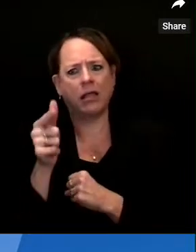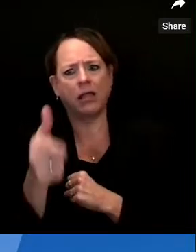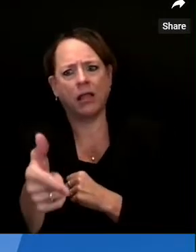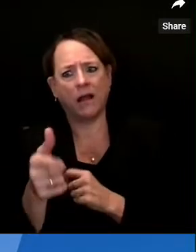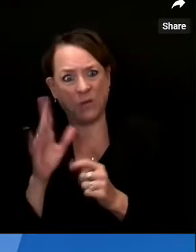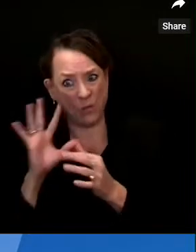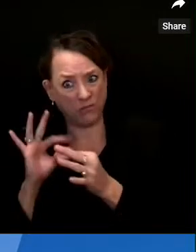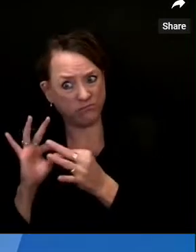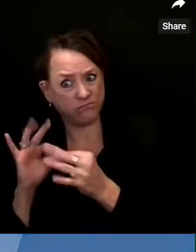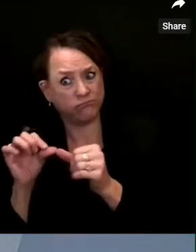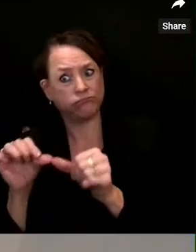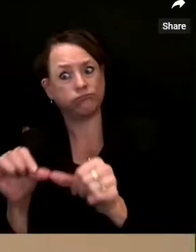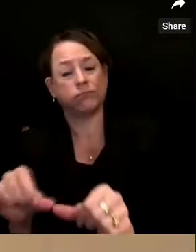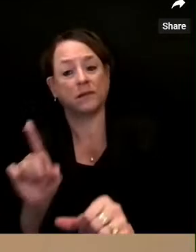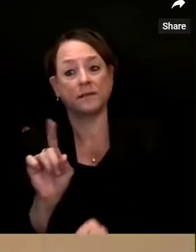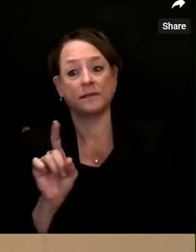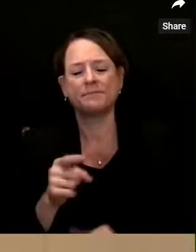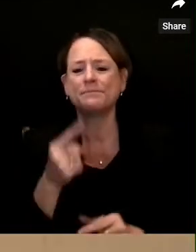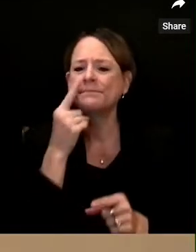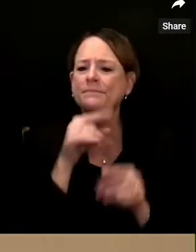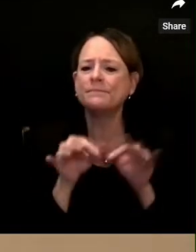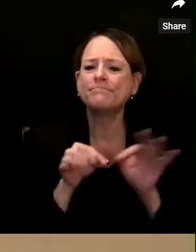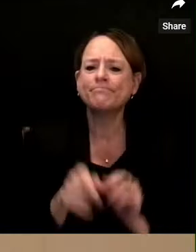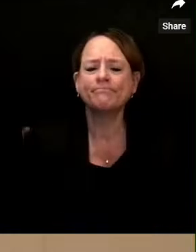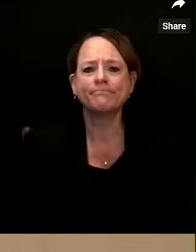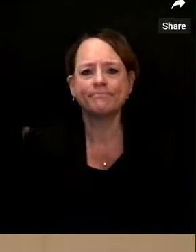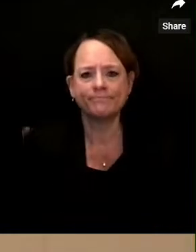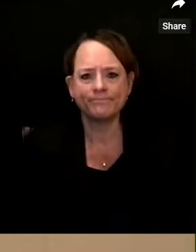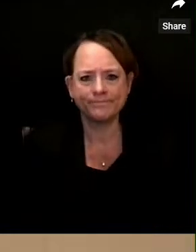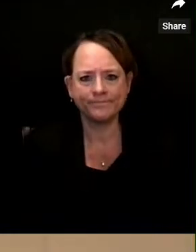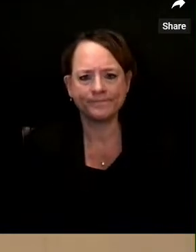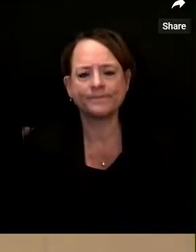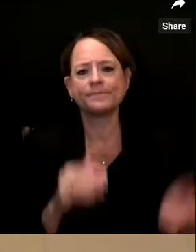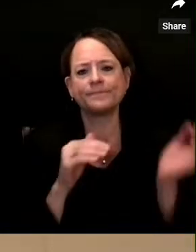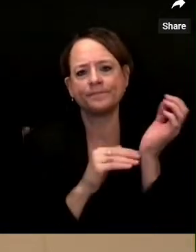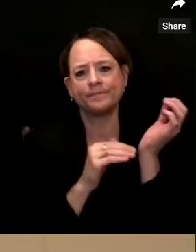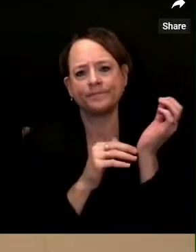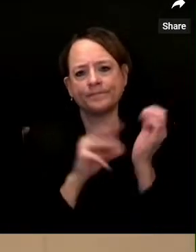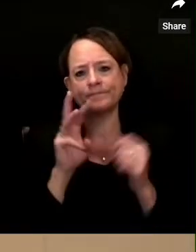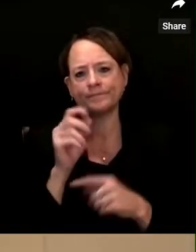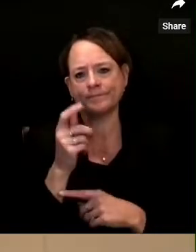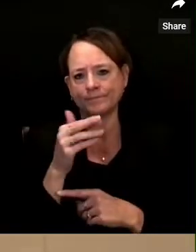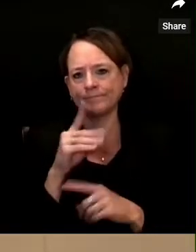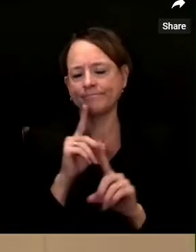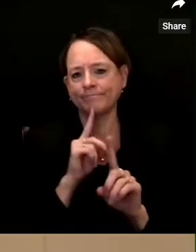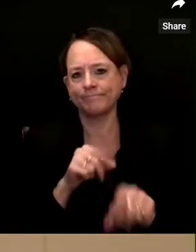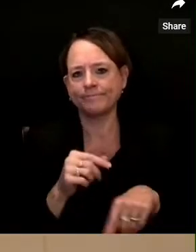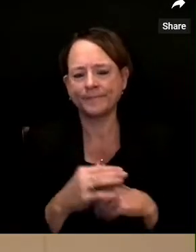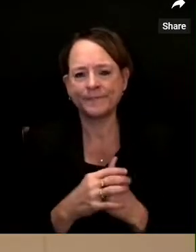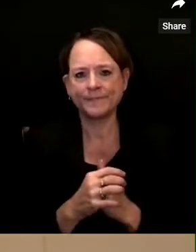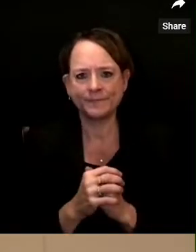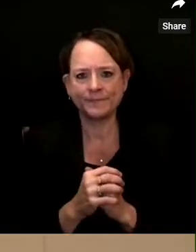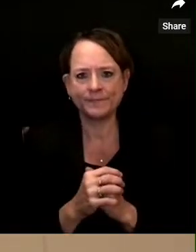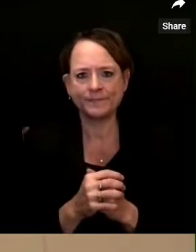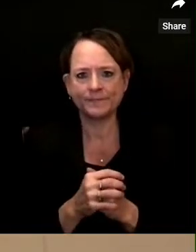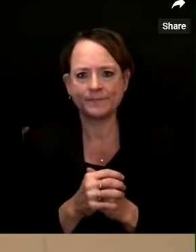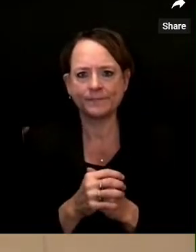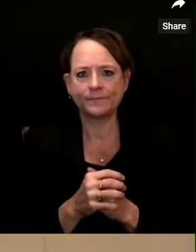Sure, thanks. I can talk about that briefly. In some ways, people who have severe COVID-19